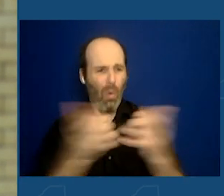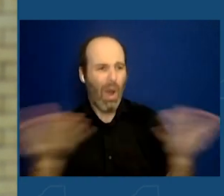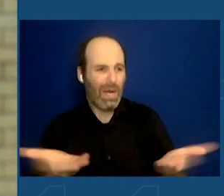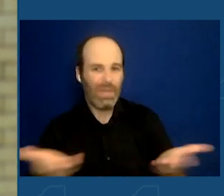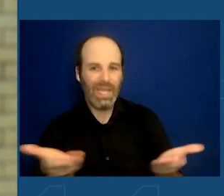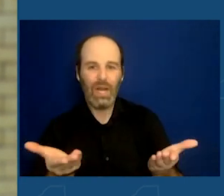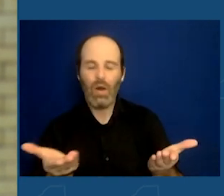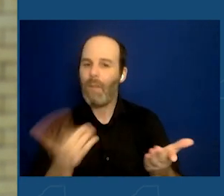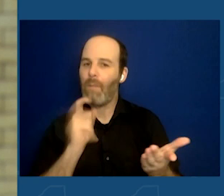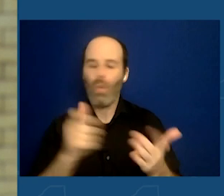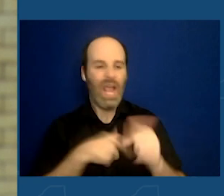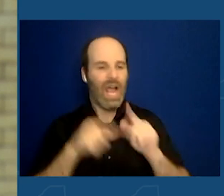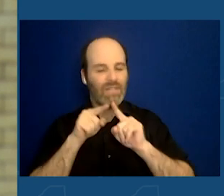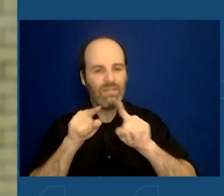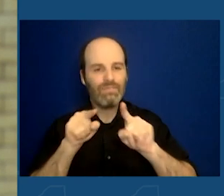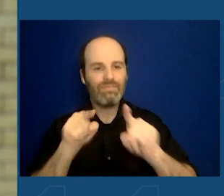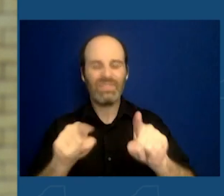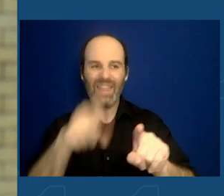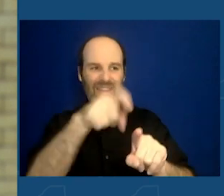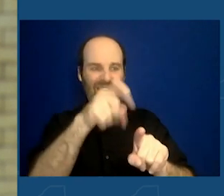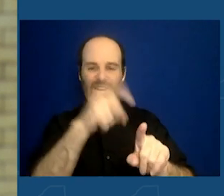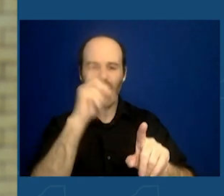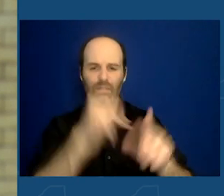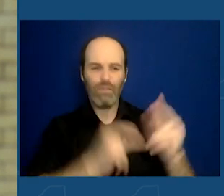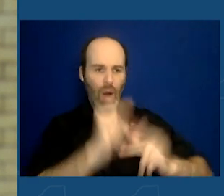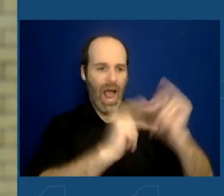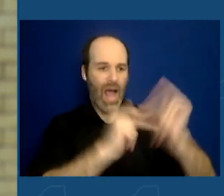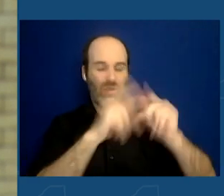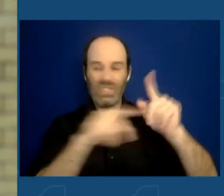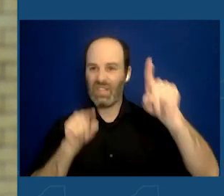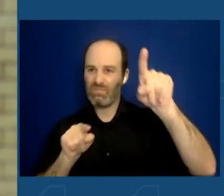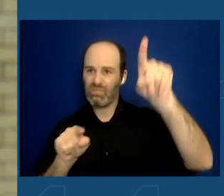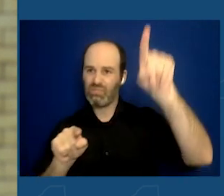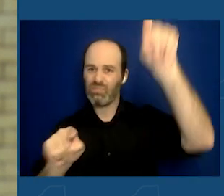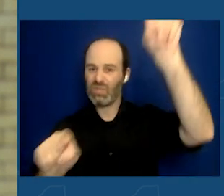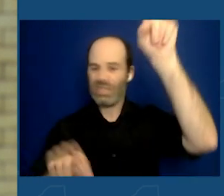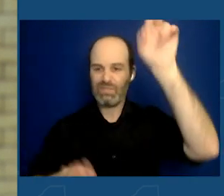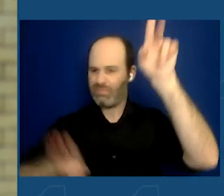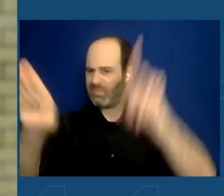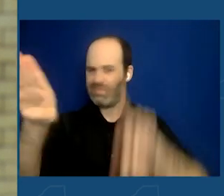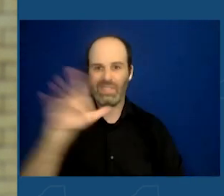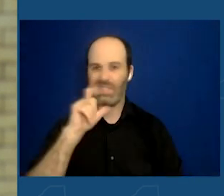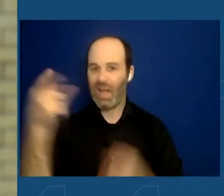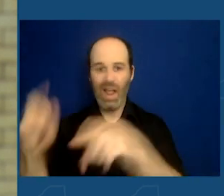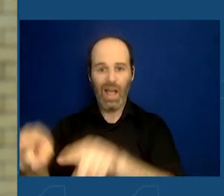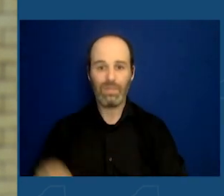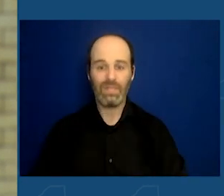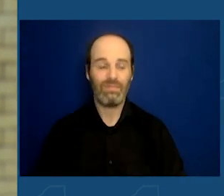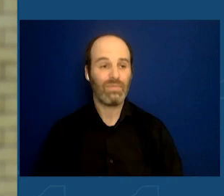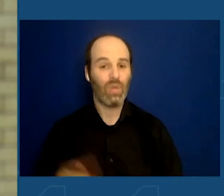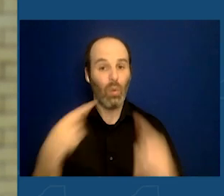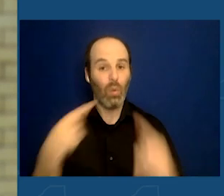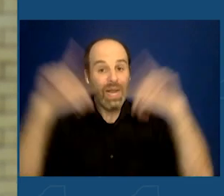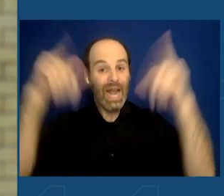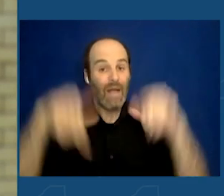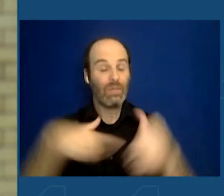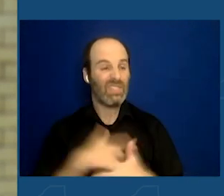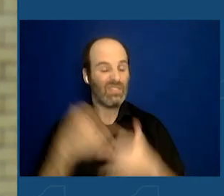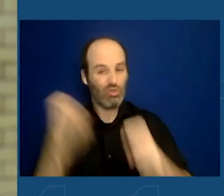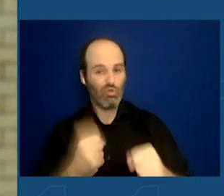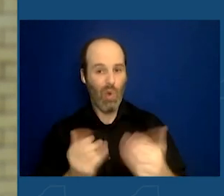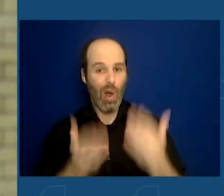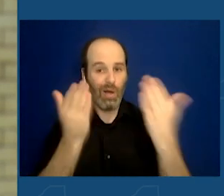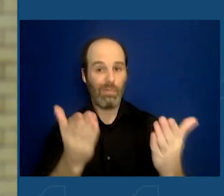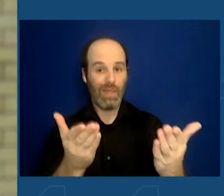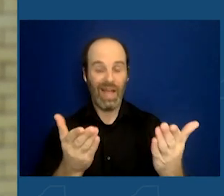decades. And we're going to address that starting here today. We announced this bold plan. The legislature was not ready